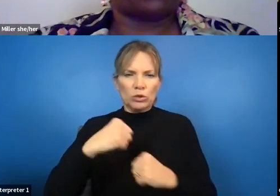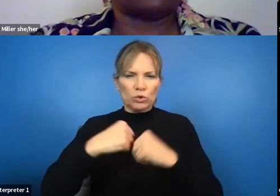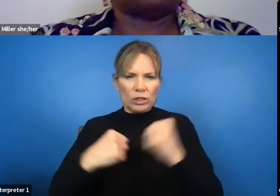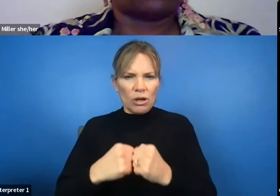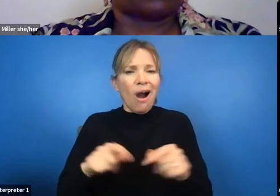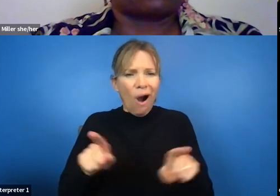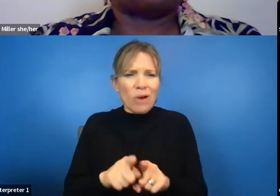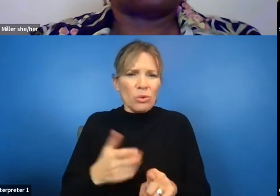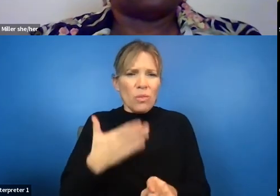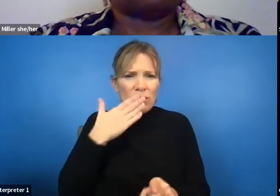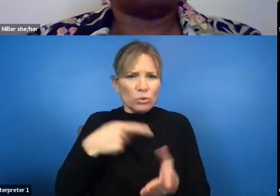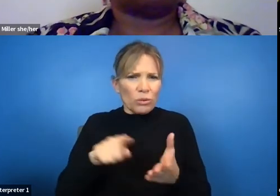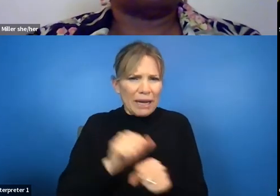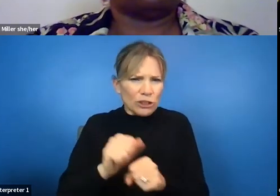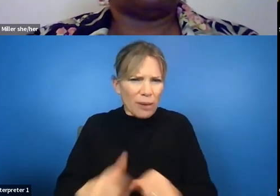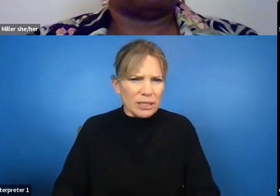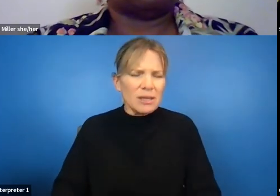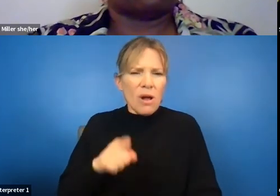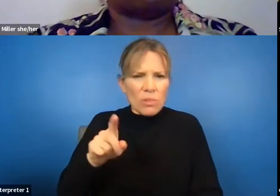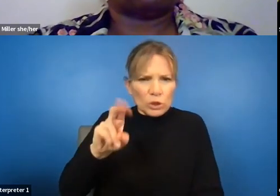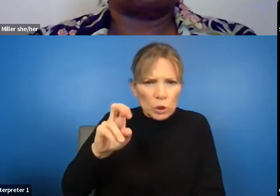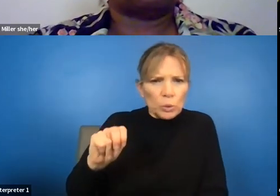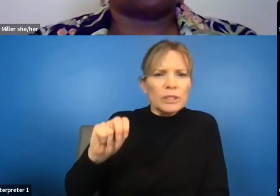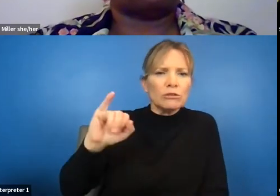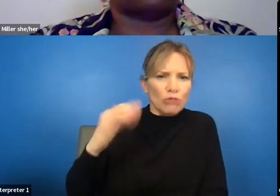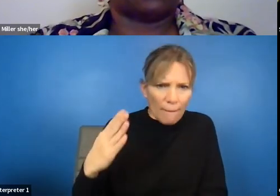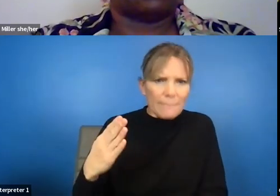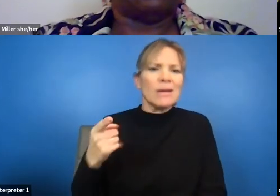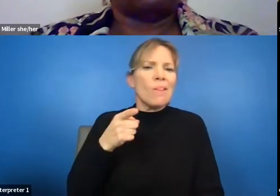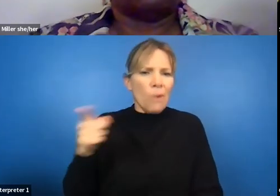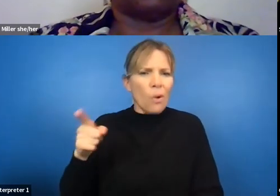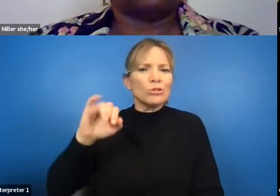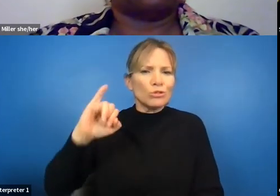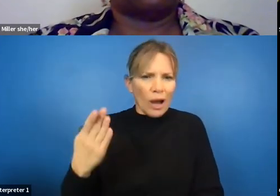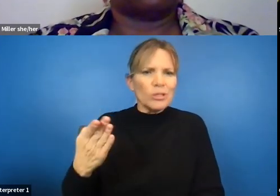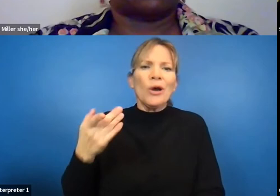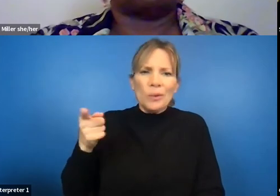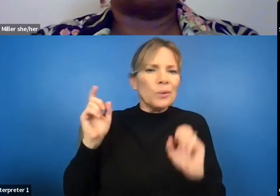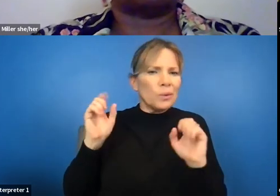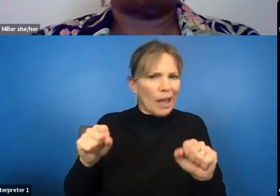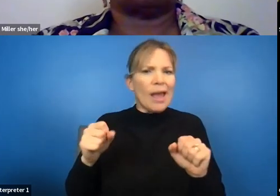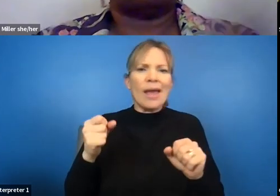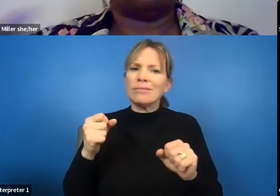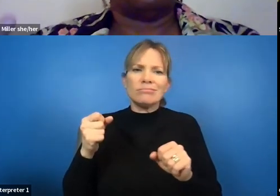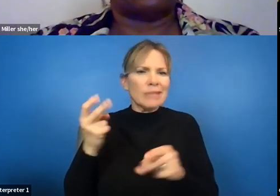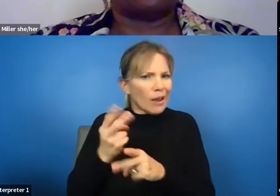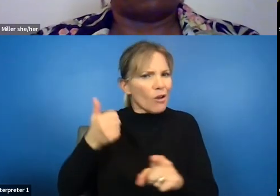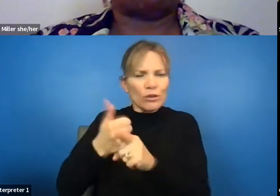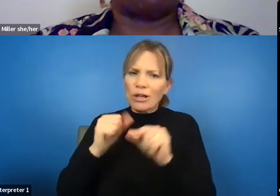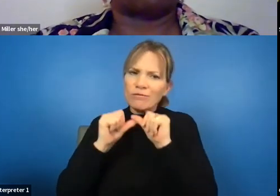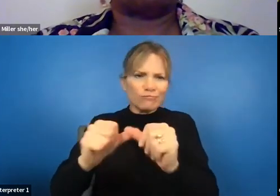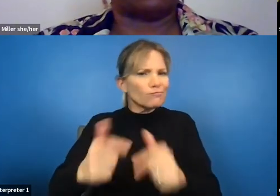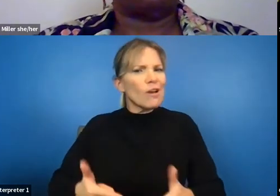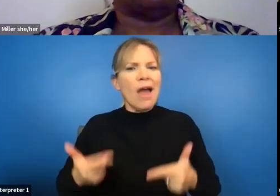good paying jobs. Those are union jobs. Those are jobs that you can sustain yourself and